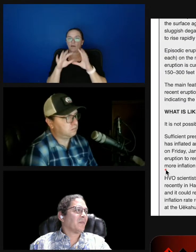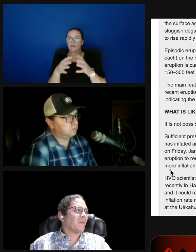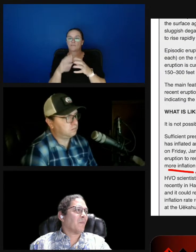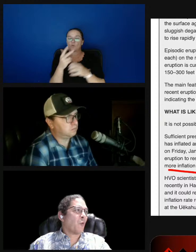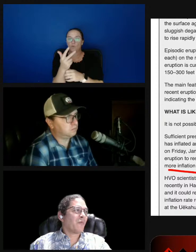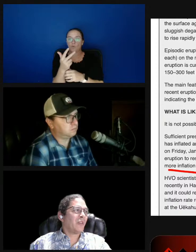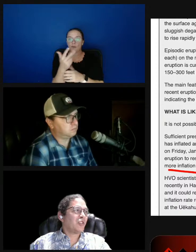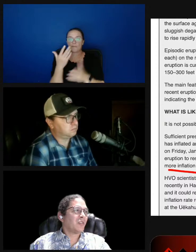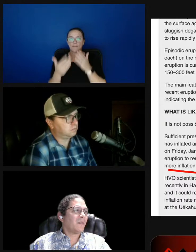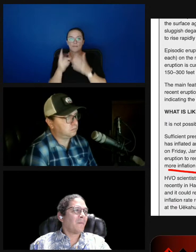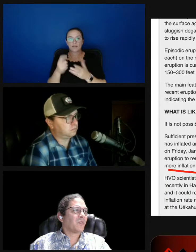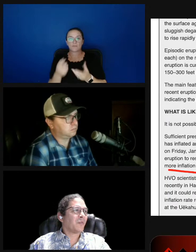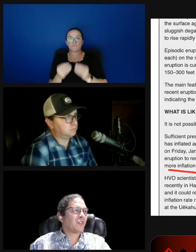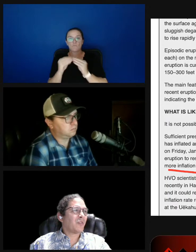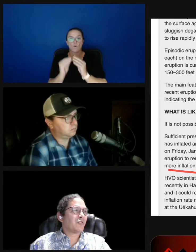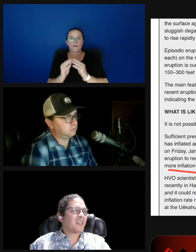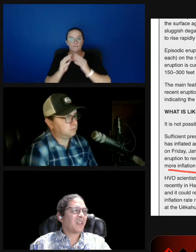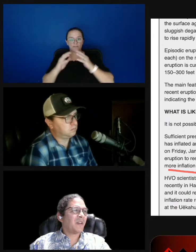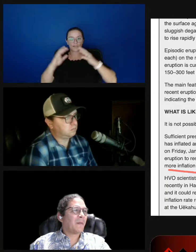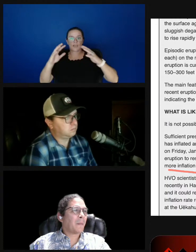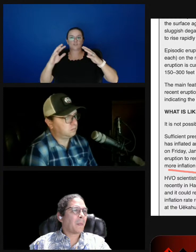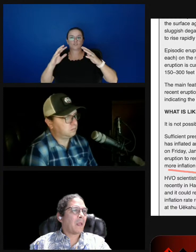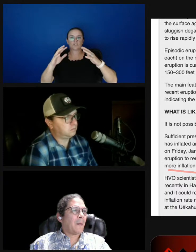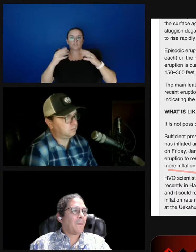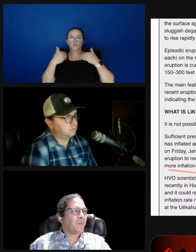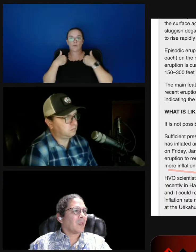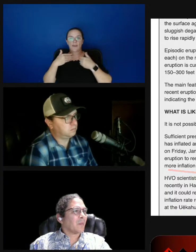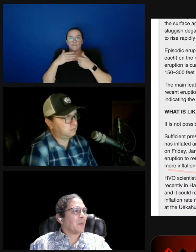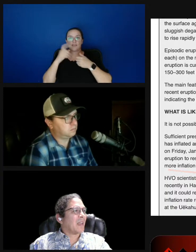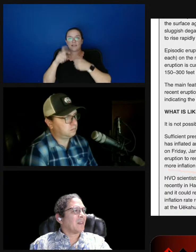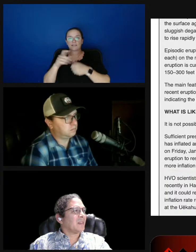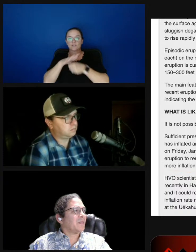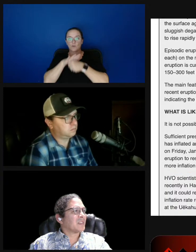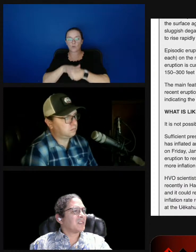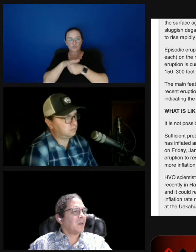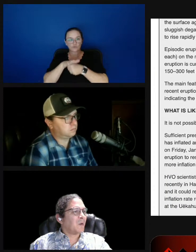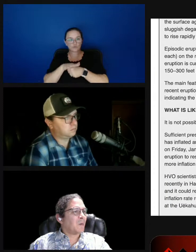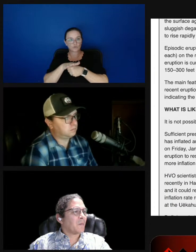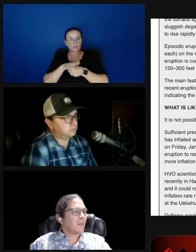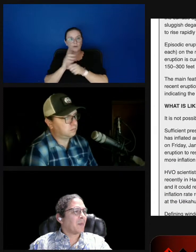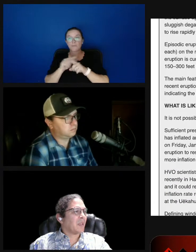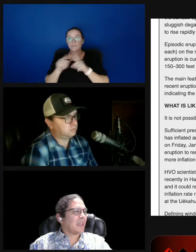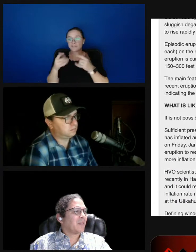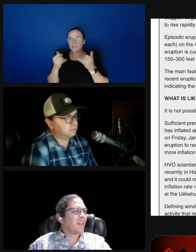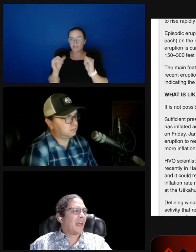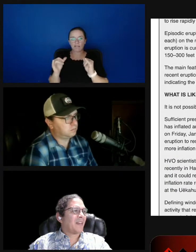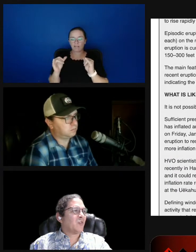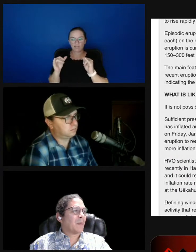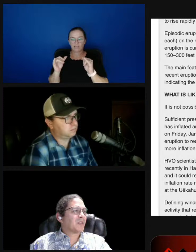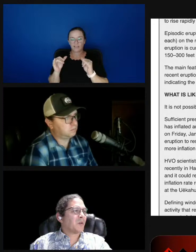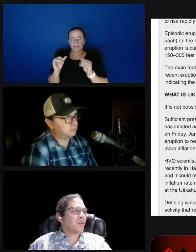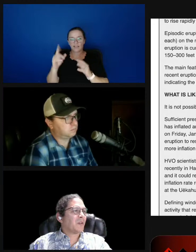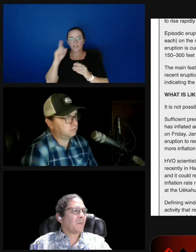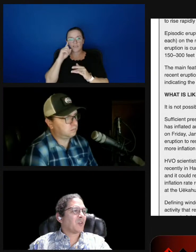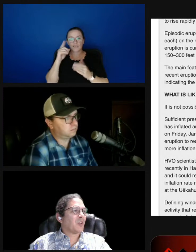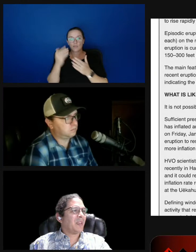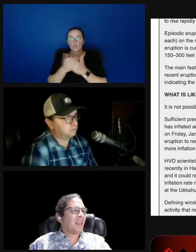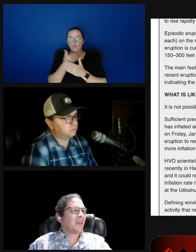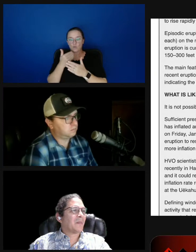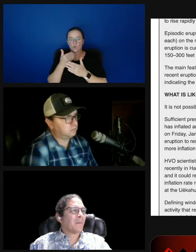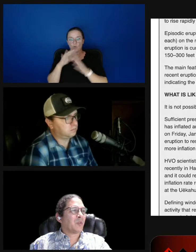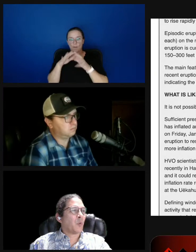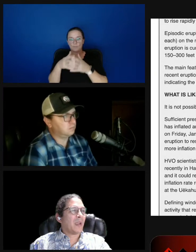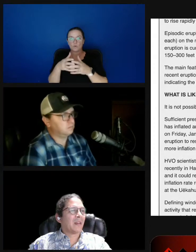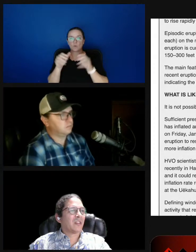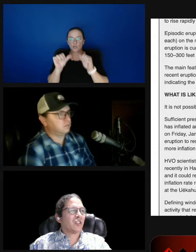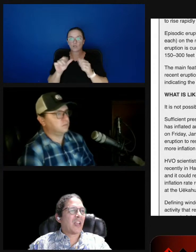need more inflation to reach the pressure necessary, but that even still, they believed that a new episode could